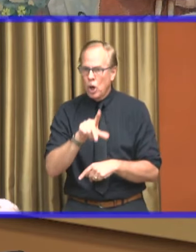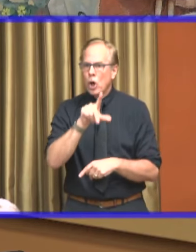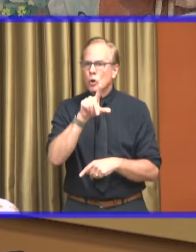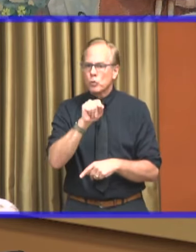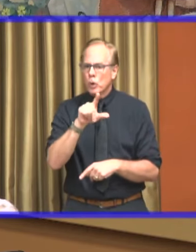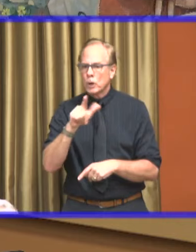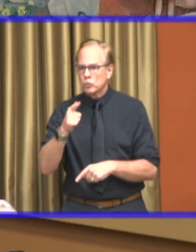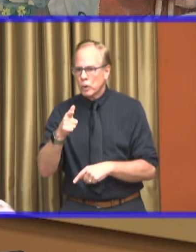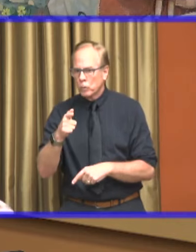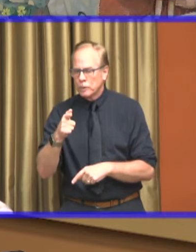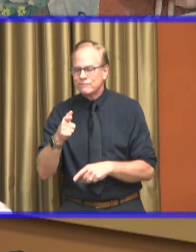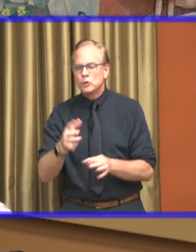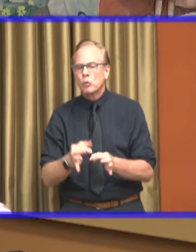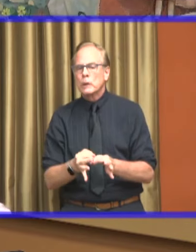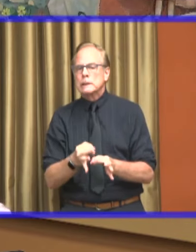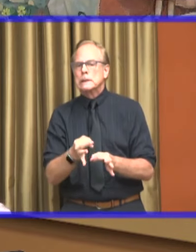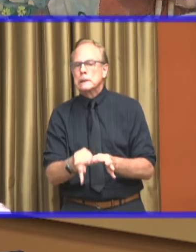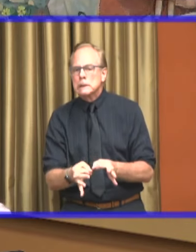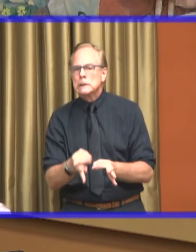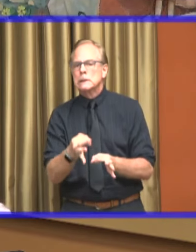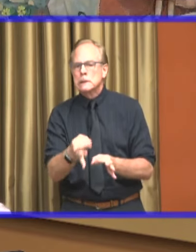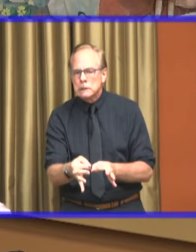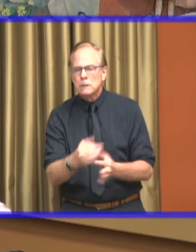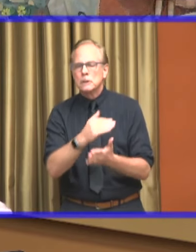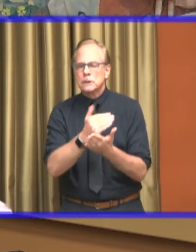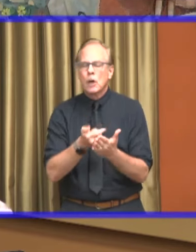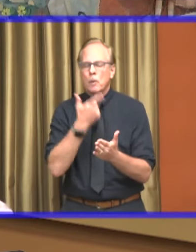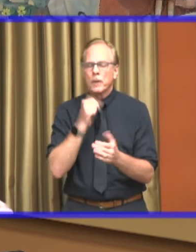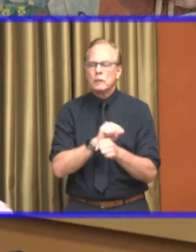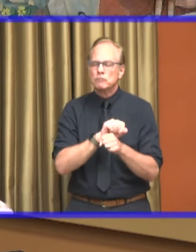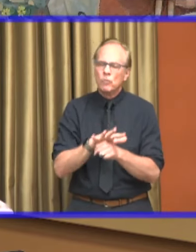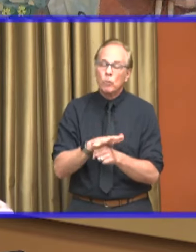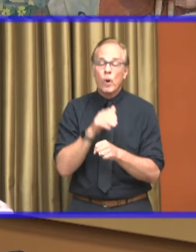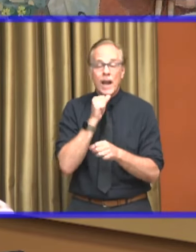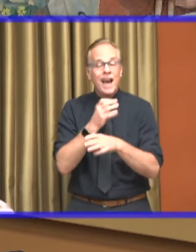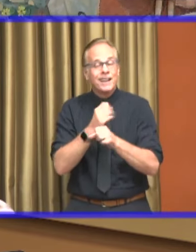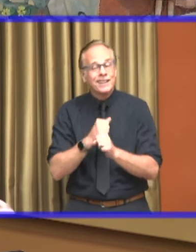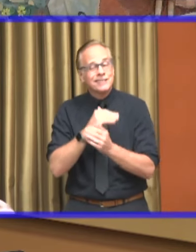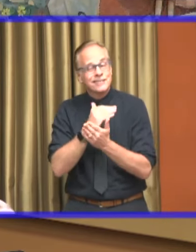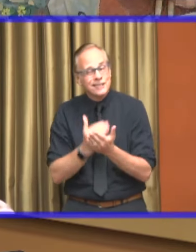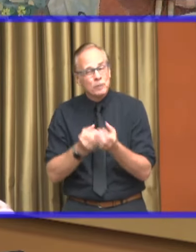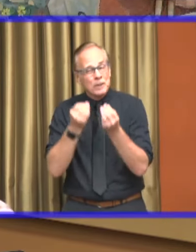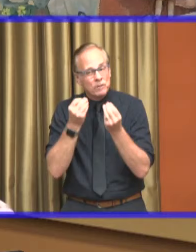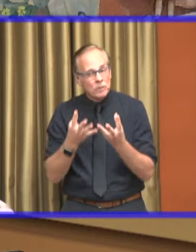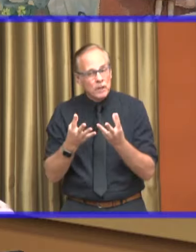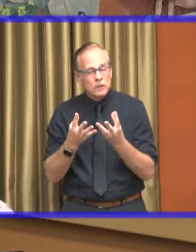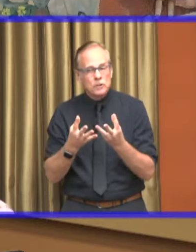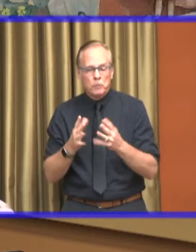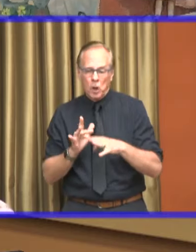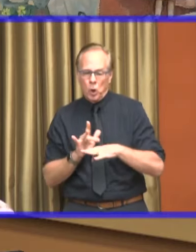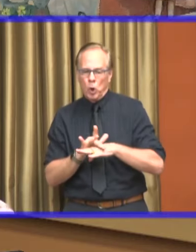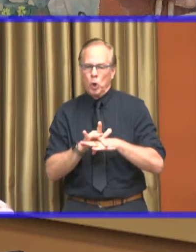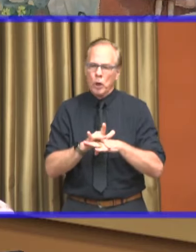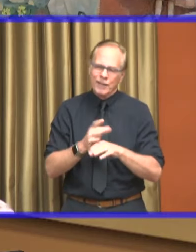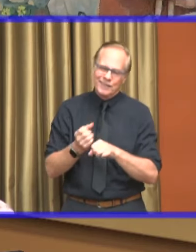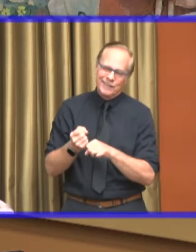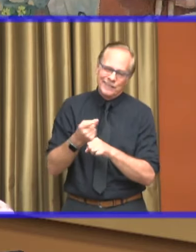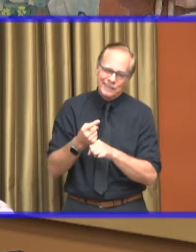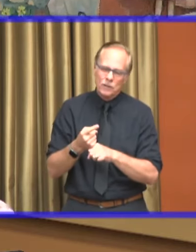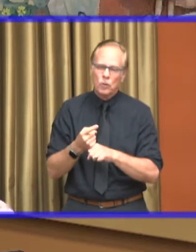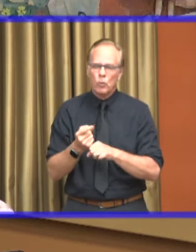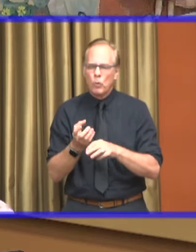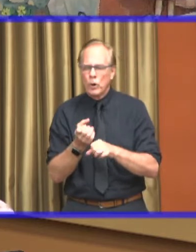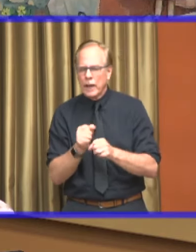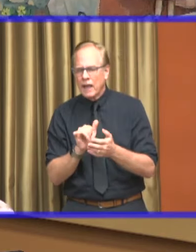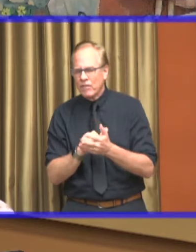the timeframes a bit. So we're not going to get some of the information that we had anticipated by early next year. It'll come about